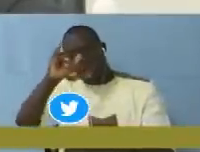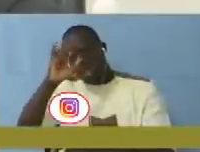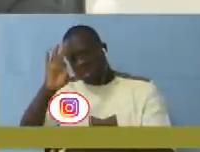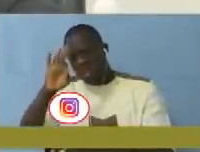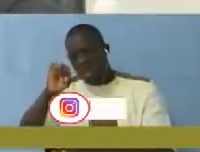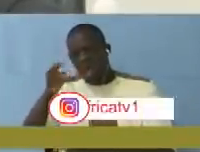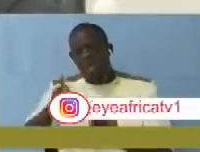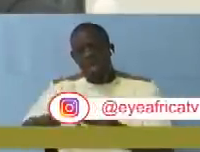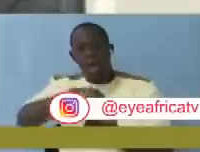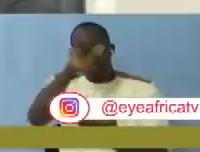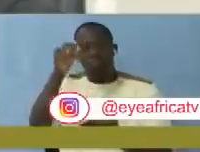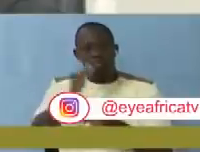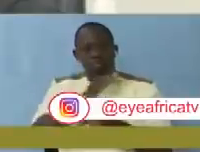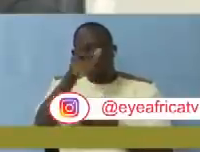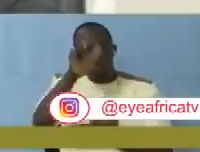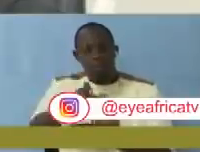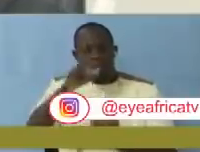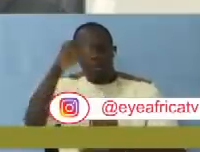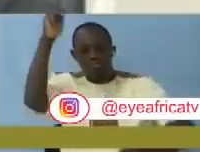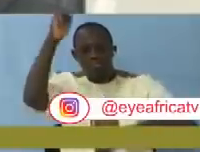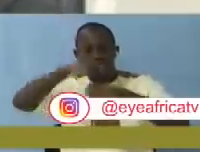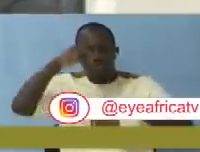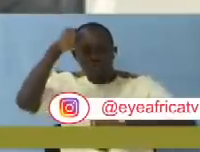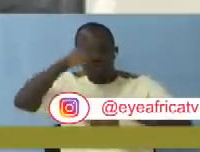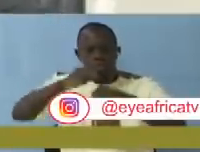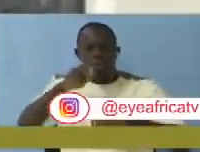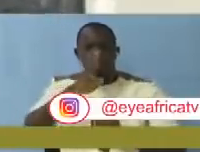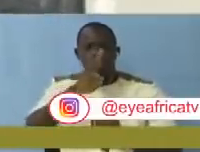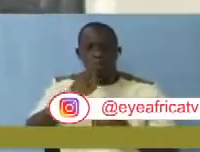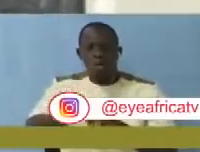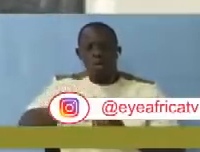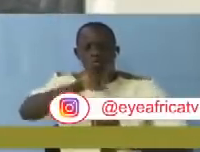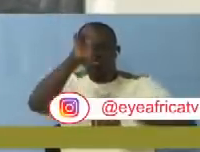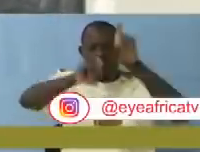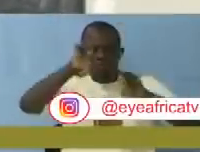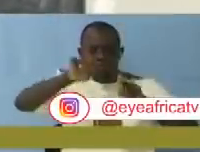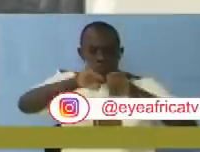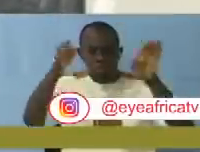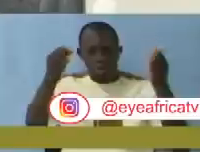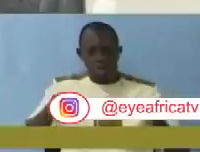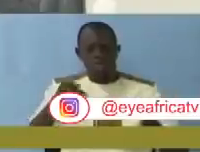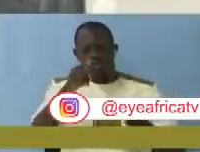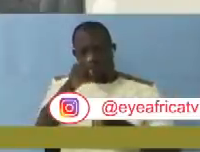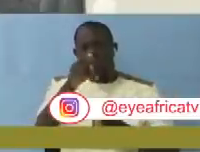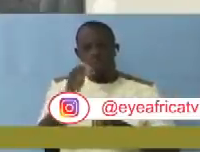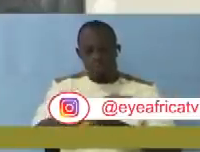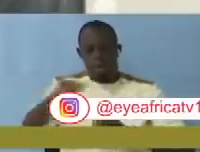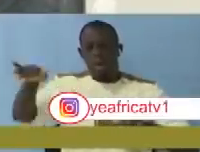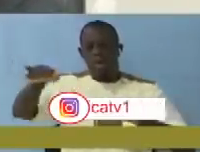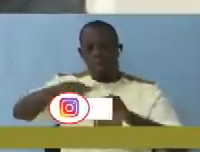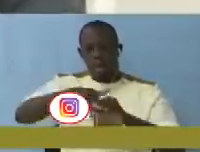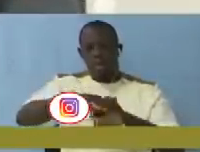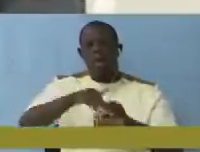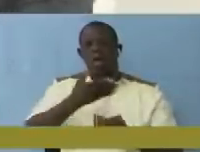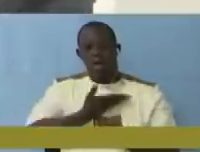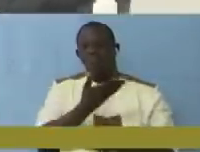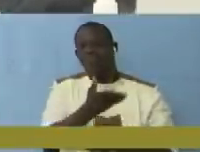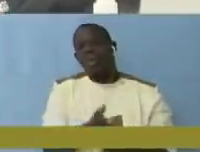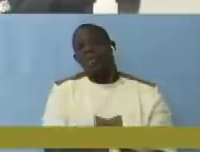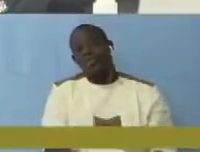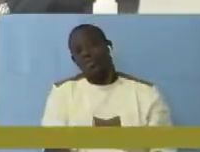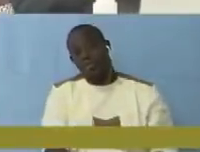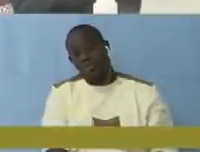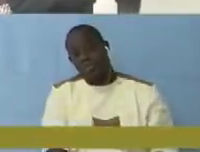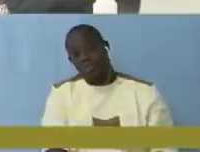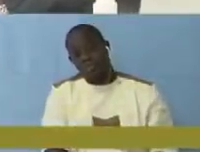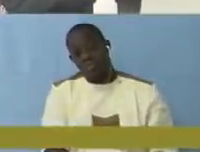was tortured and ya tajire by a panel of which you were a member. And tajire la mol kono me alon ko kafola ye